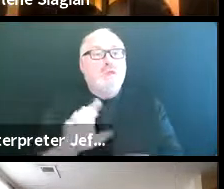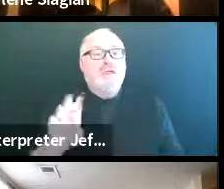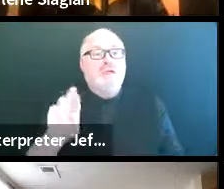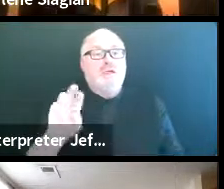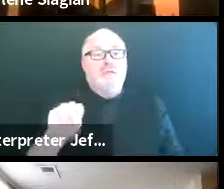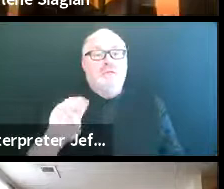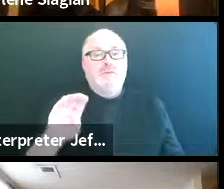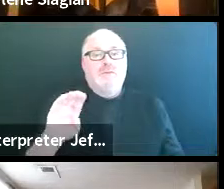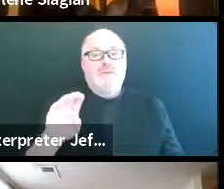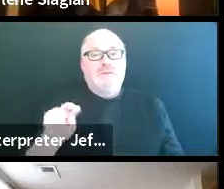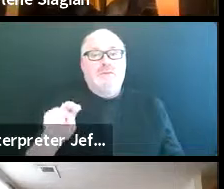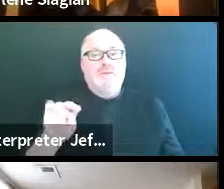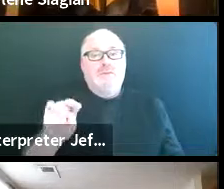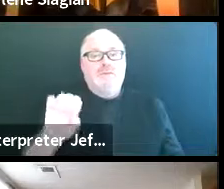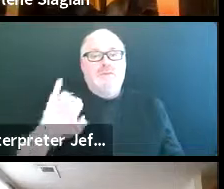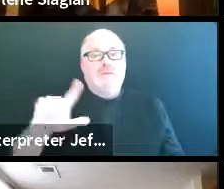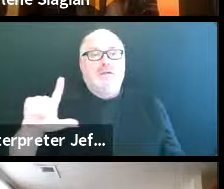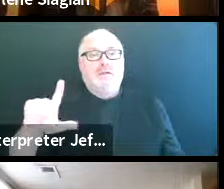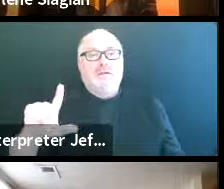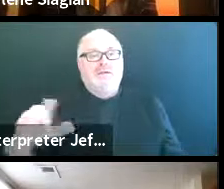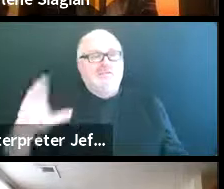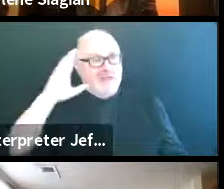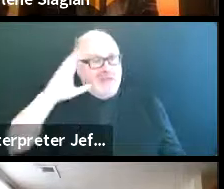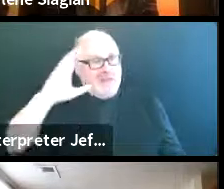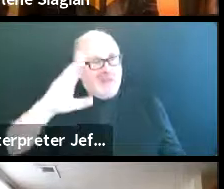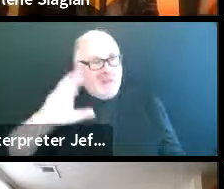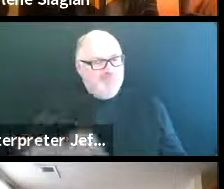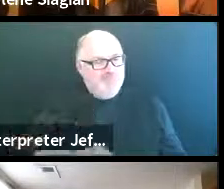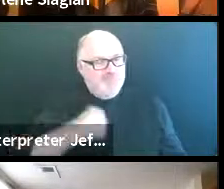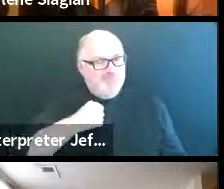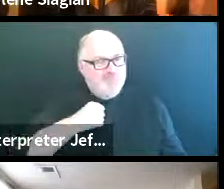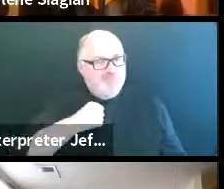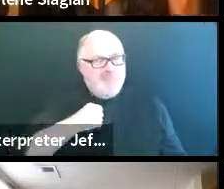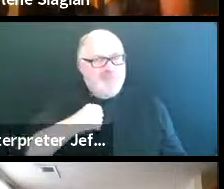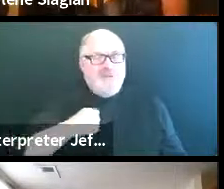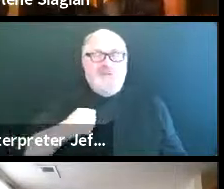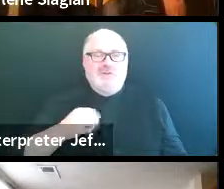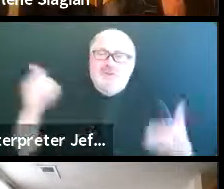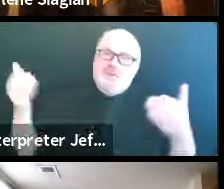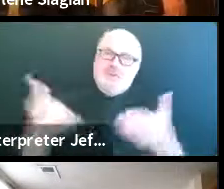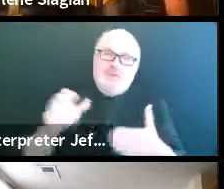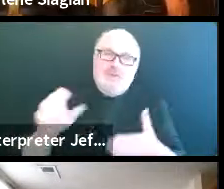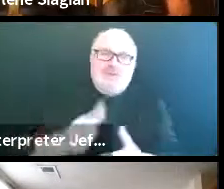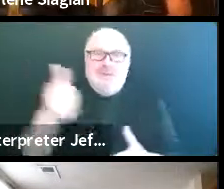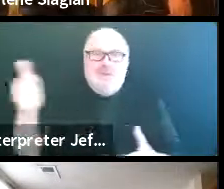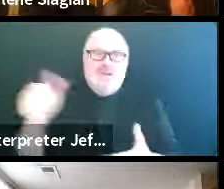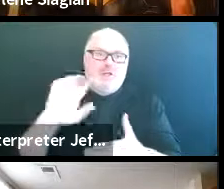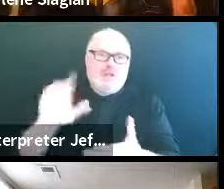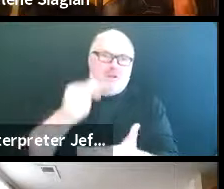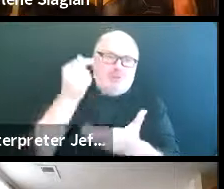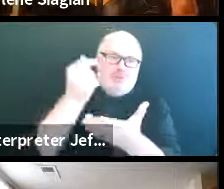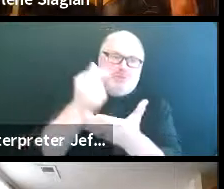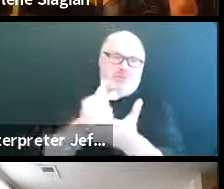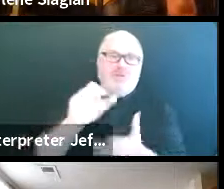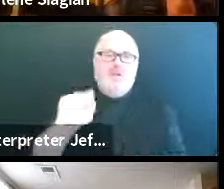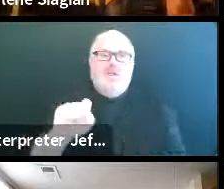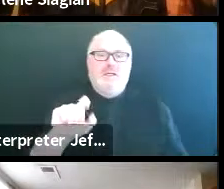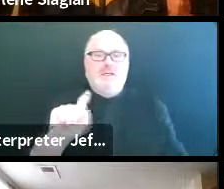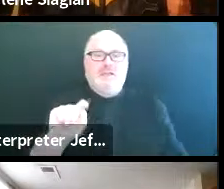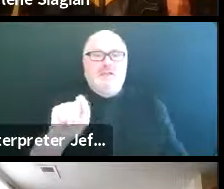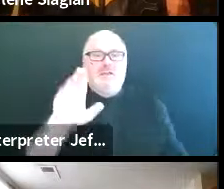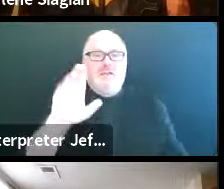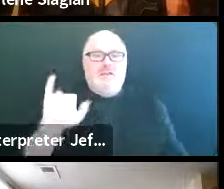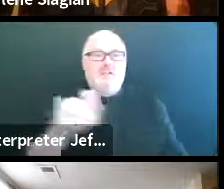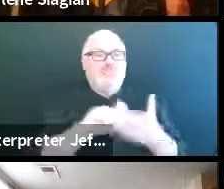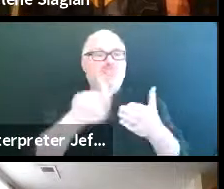McNeil. So hello, I have the privilege of introducing another of our graduates. Stacy's